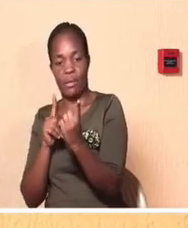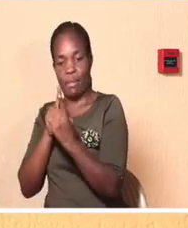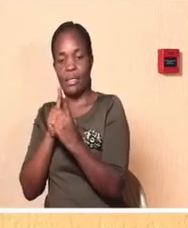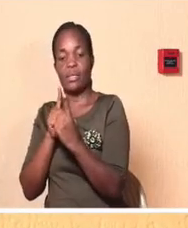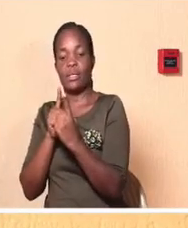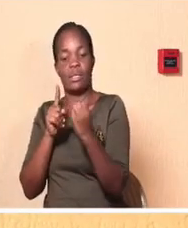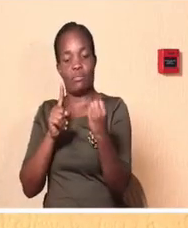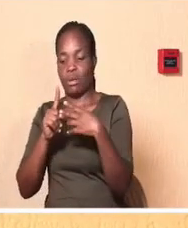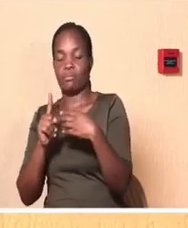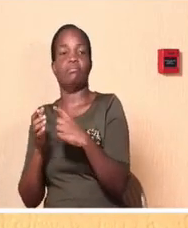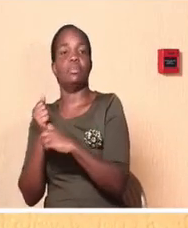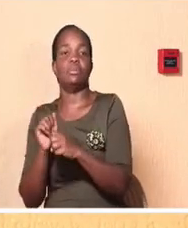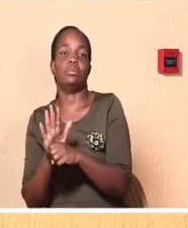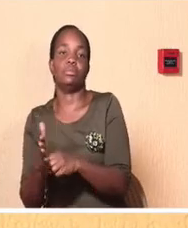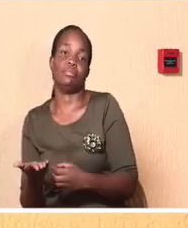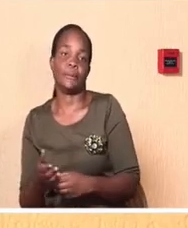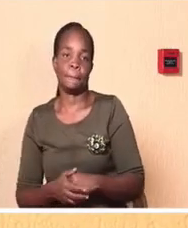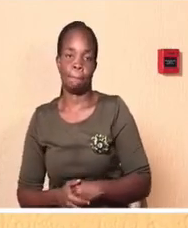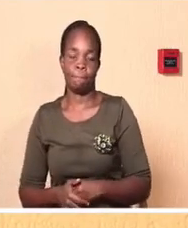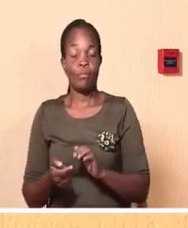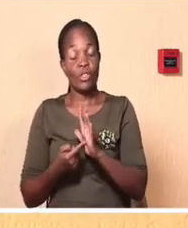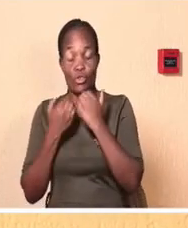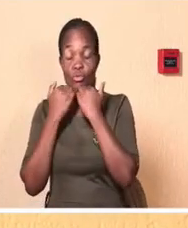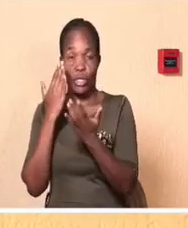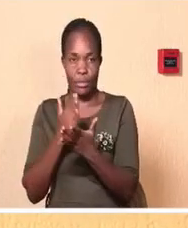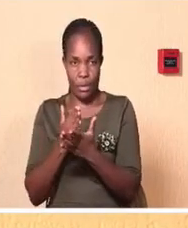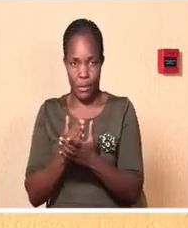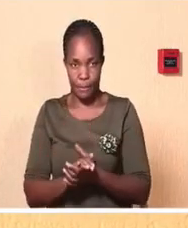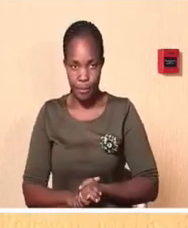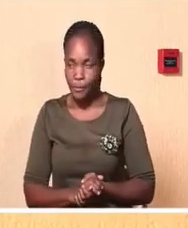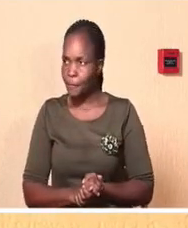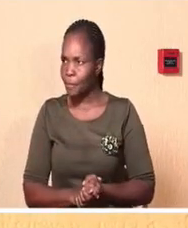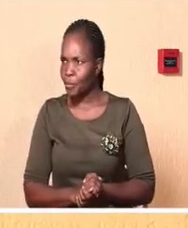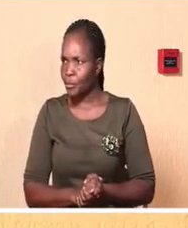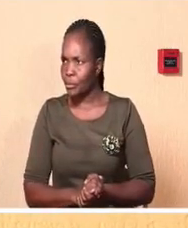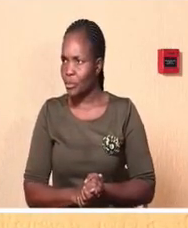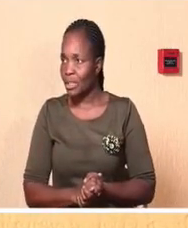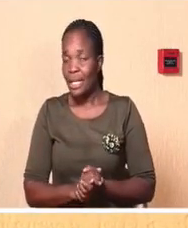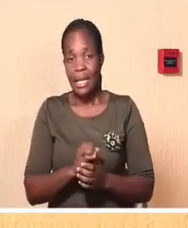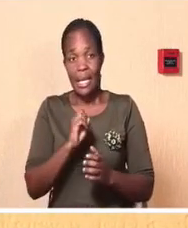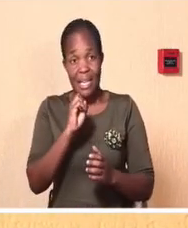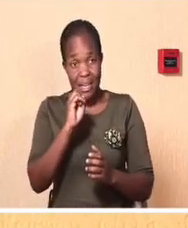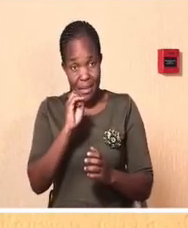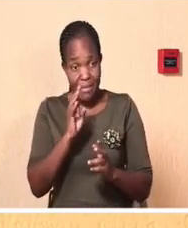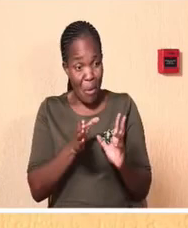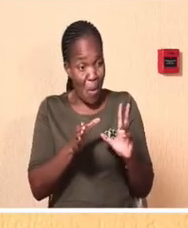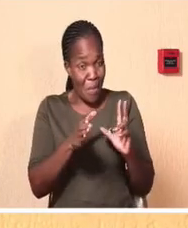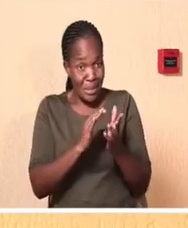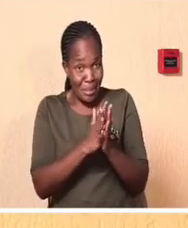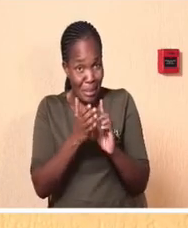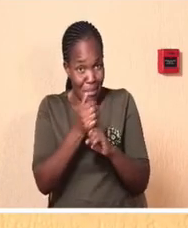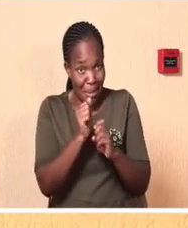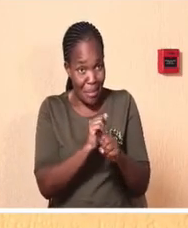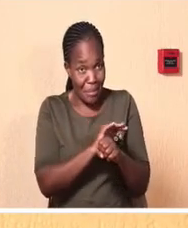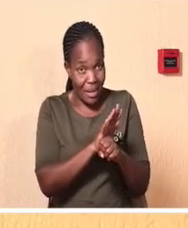community transmission, and this is really very important, because when you reach that level of community transmission, then things begin to get